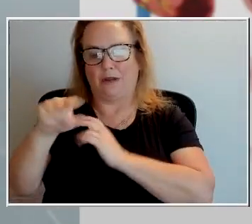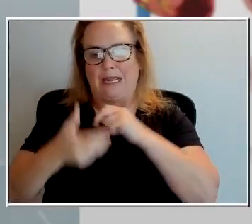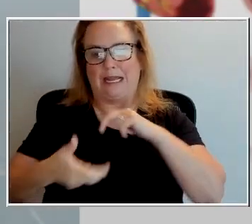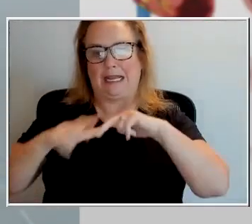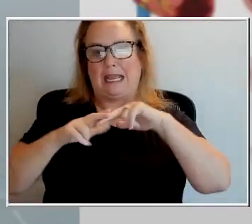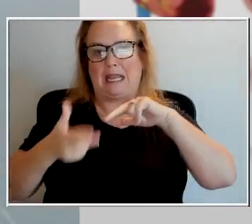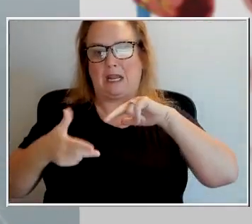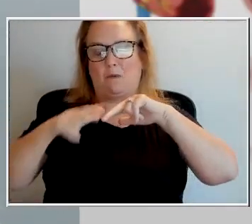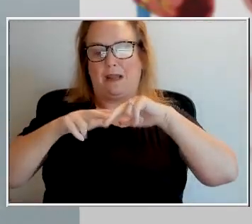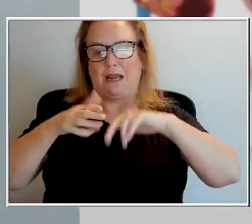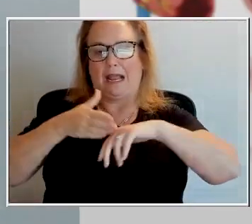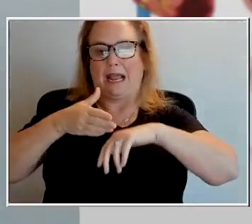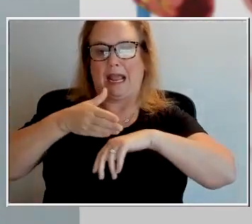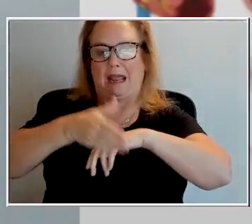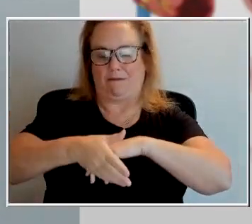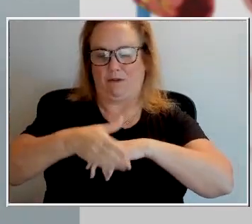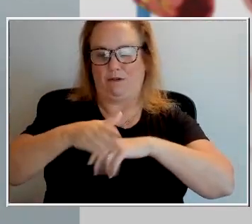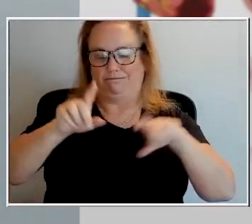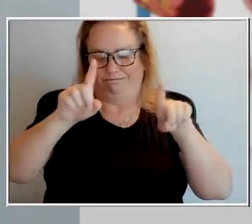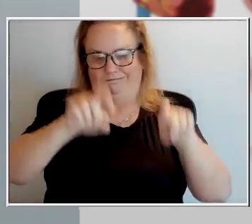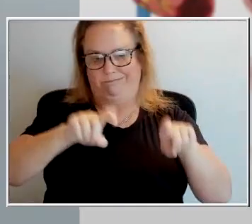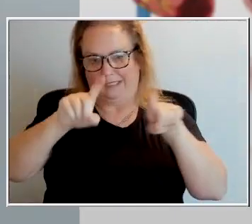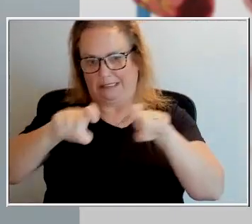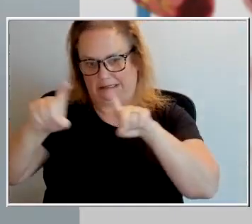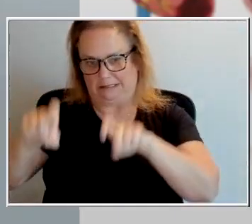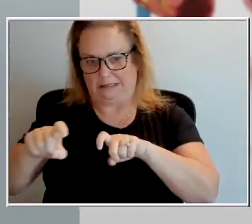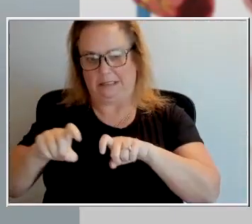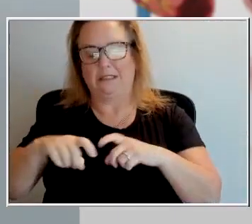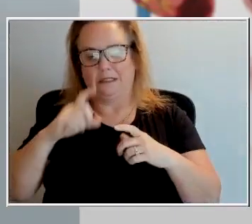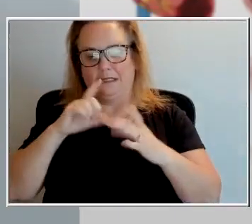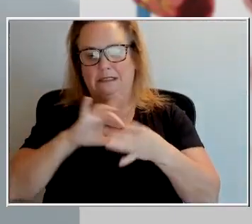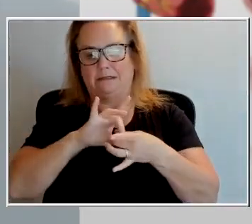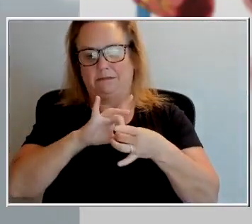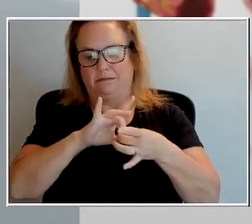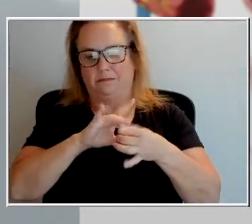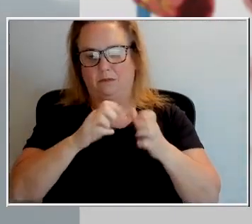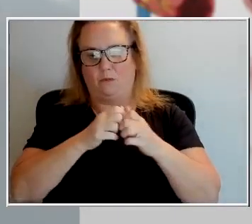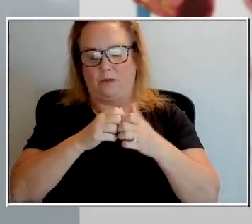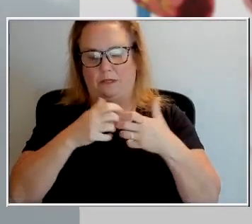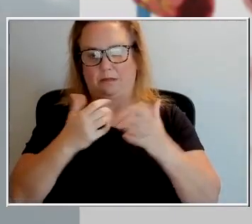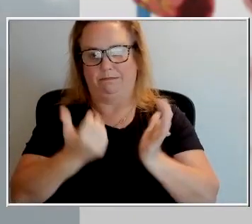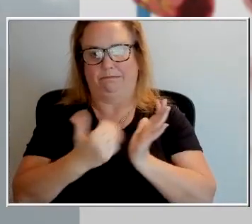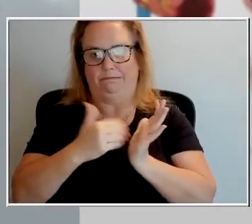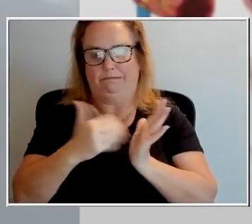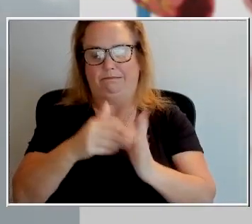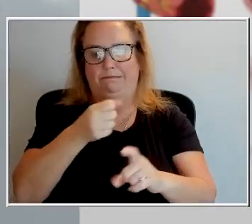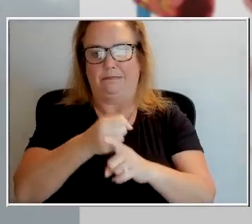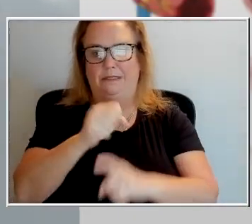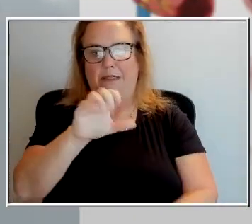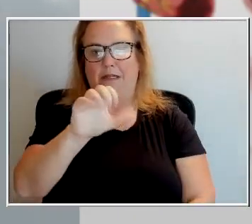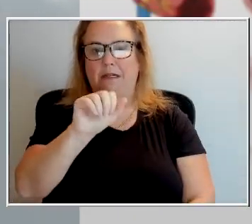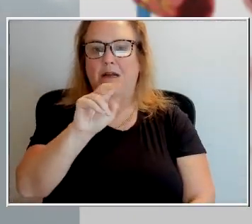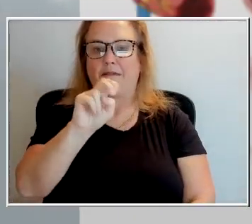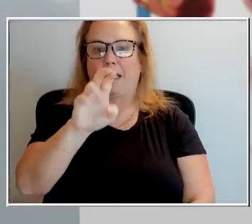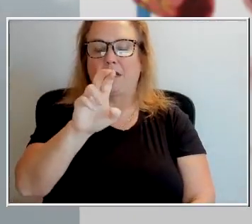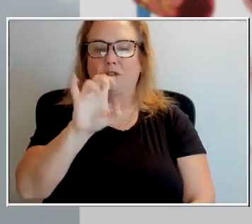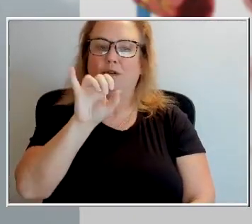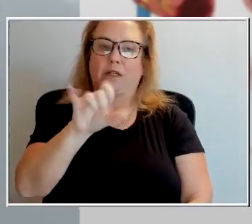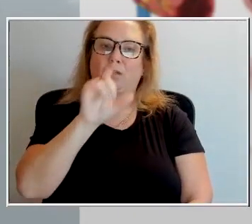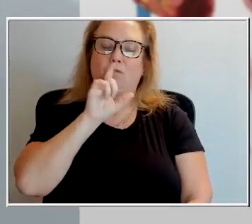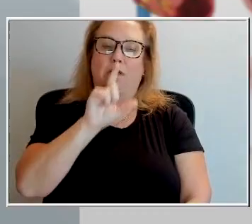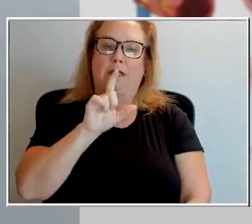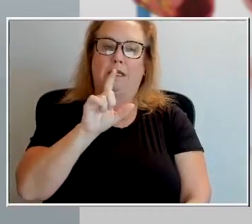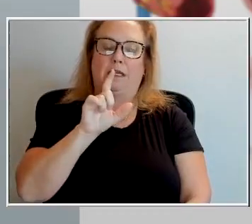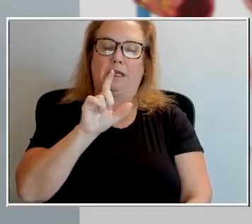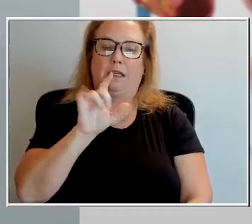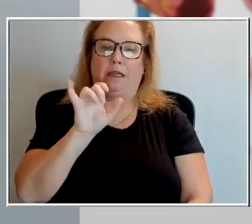a prostatectomy is associated with the recurrence of cancer. Okay. And so that's really kind of the space we were